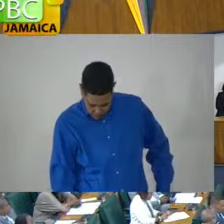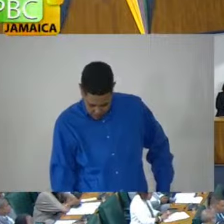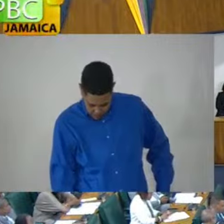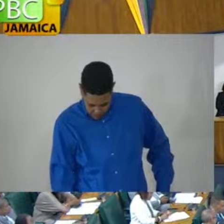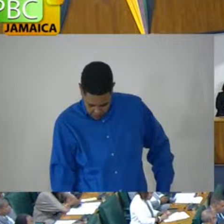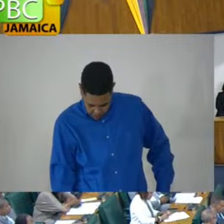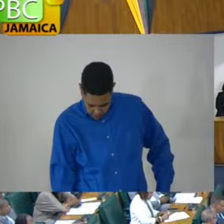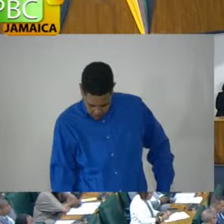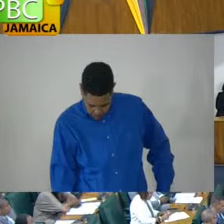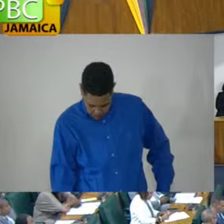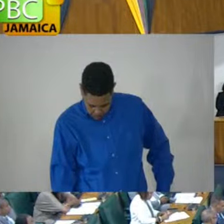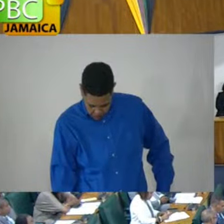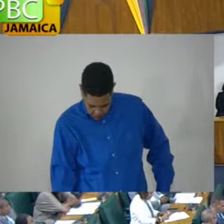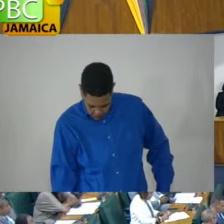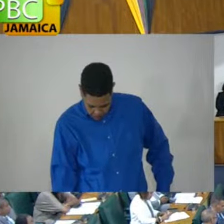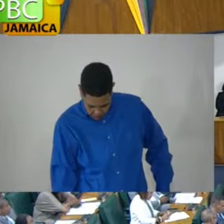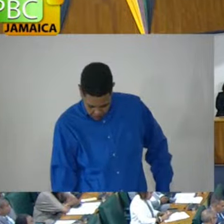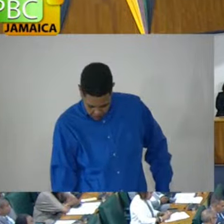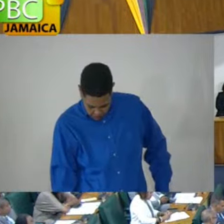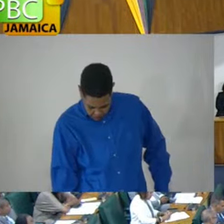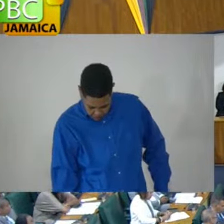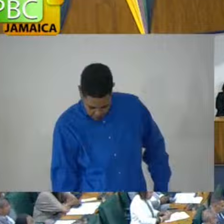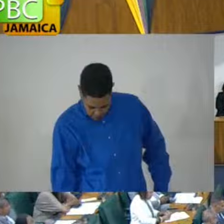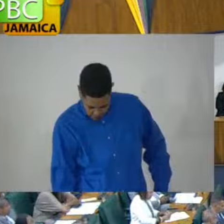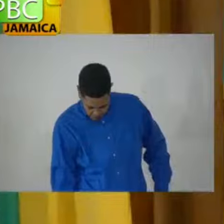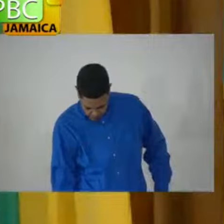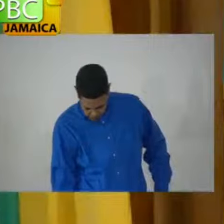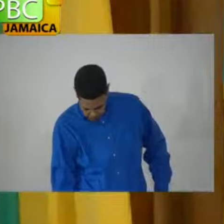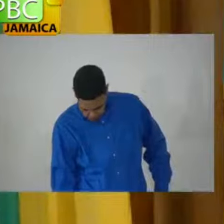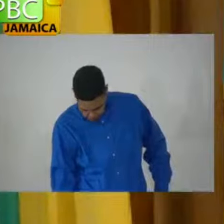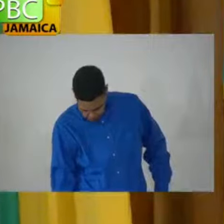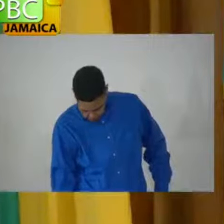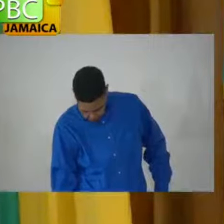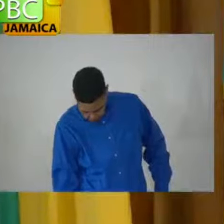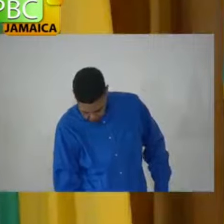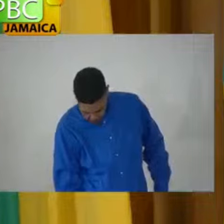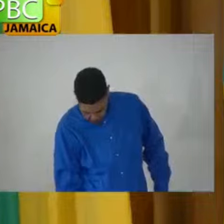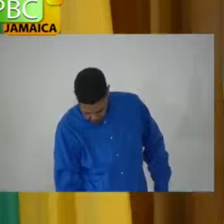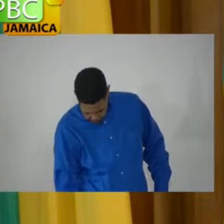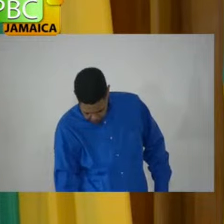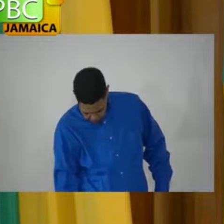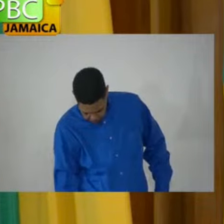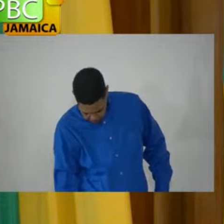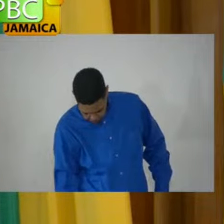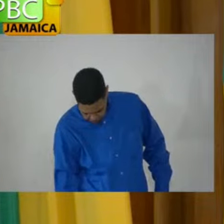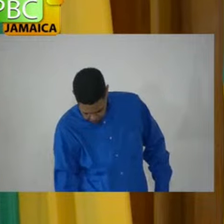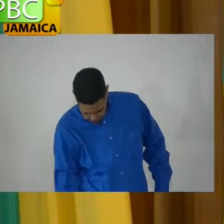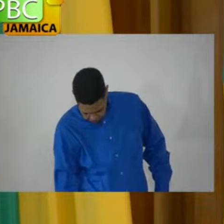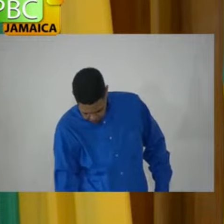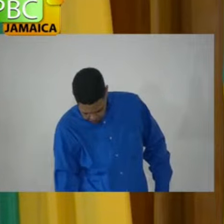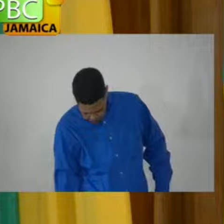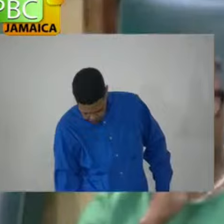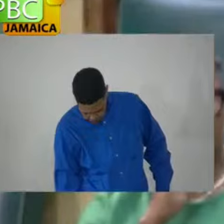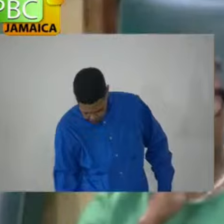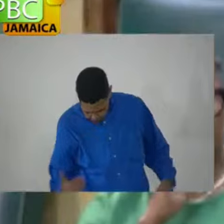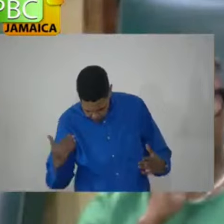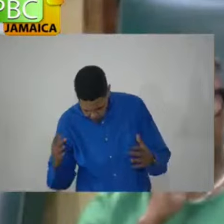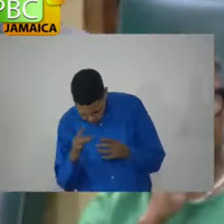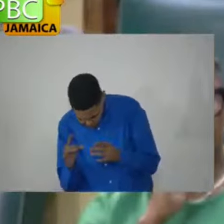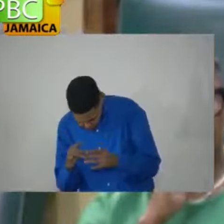Could you turn on your mic, Minister? I'm asking if you could now move the motion, notice of which you had given. Madam